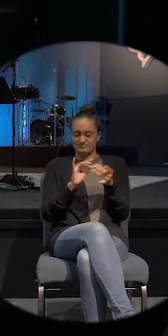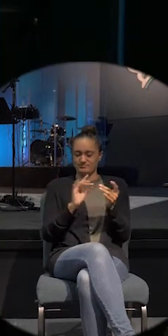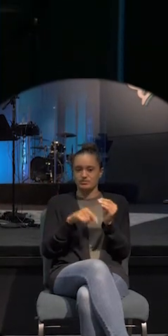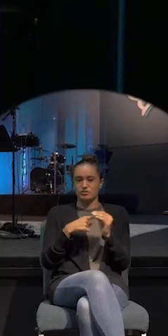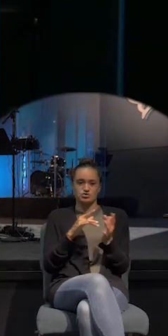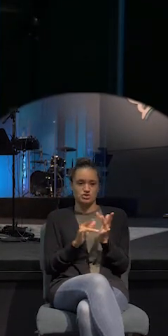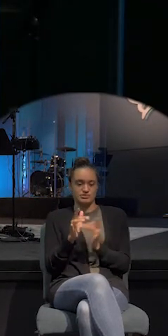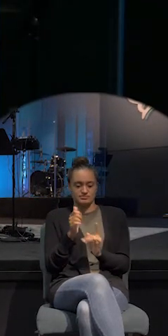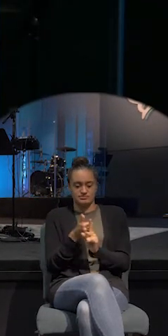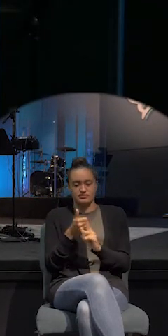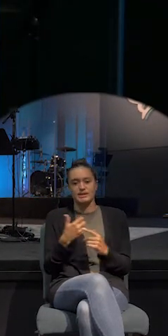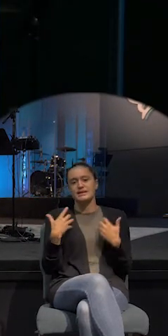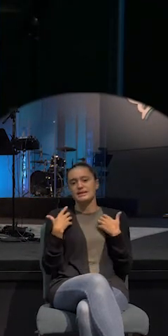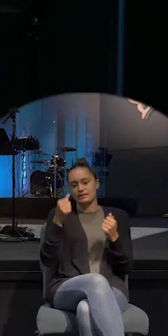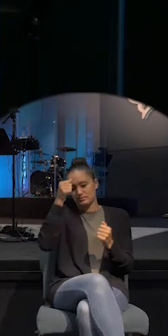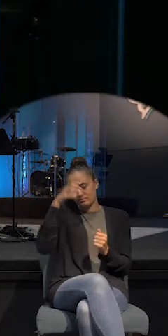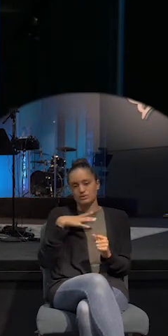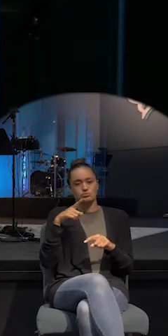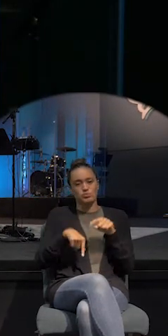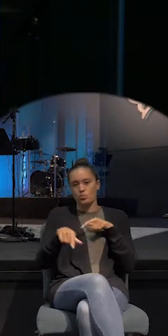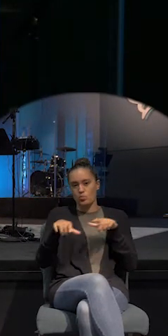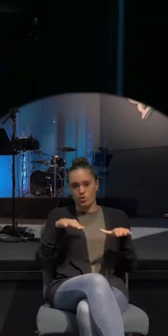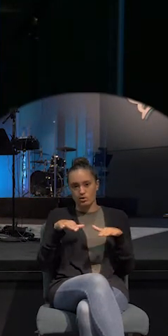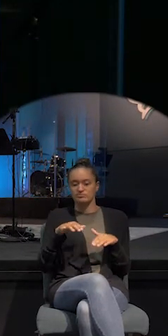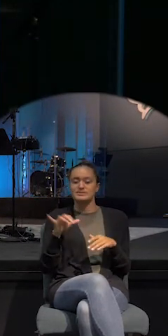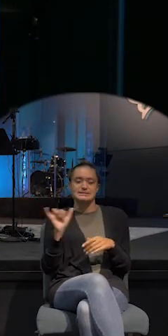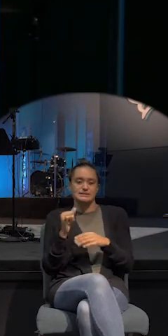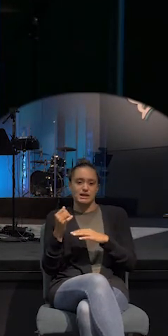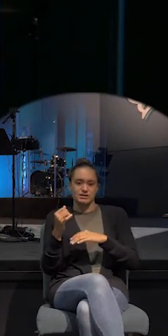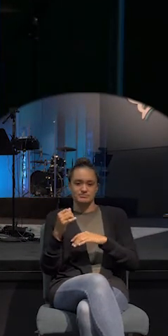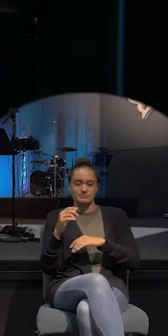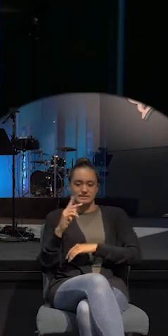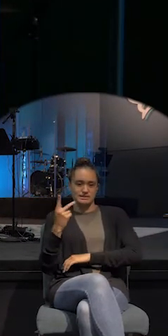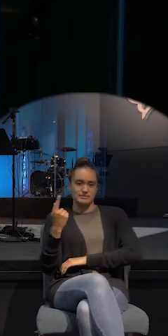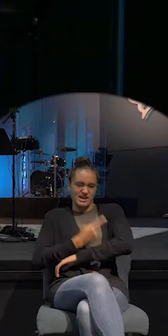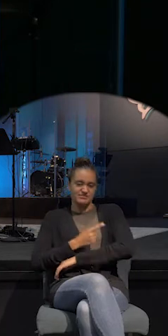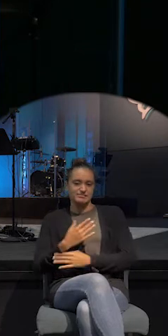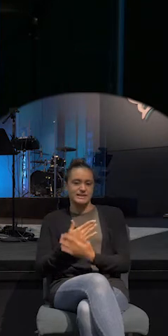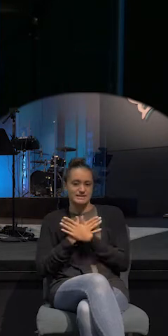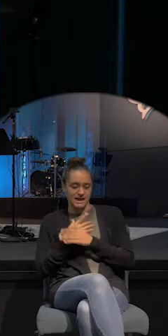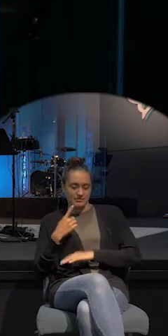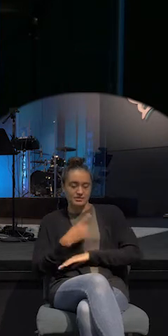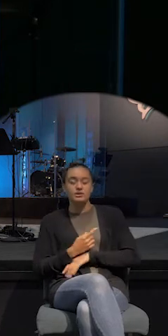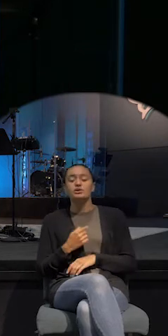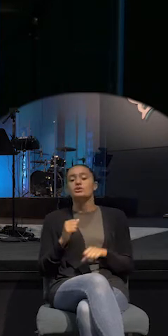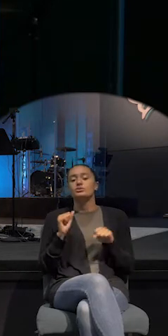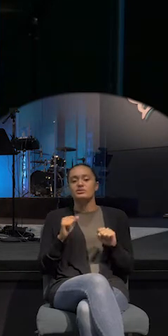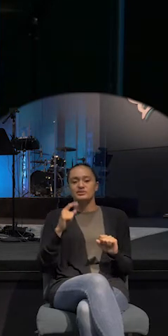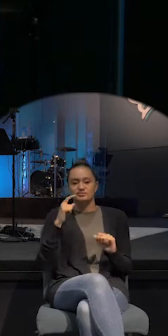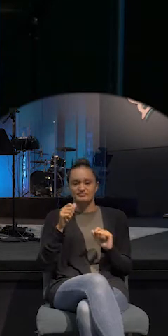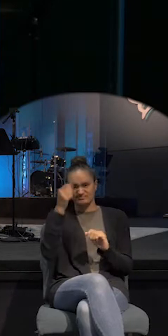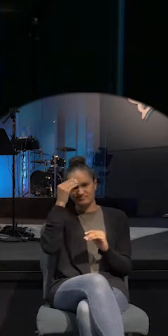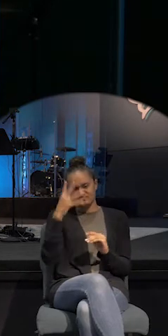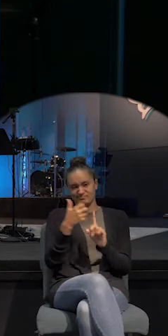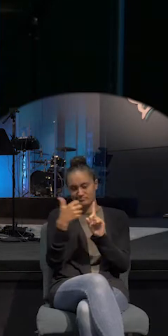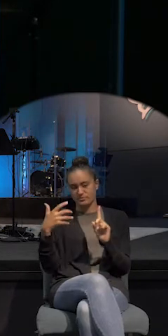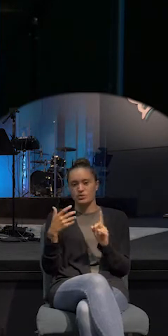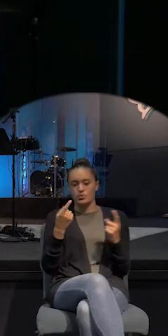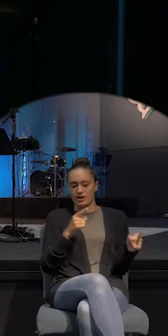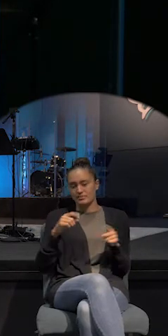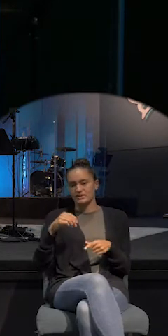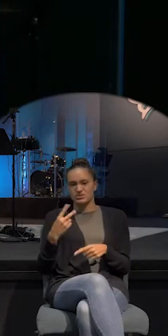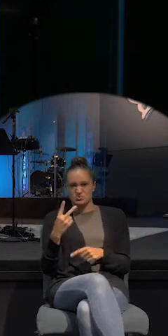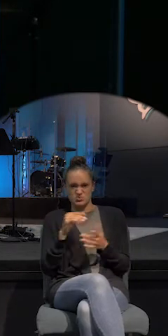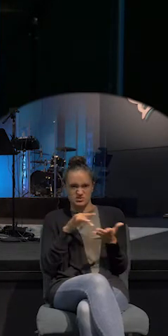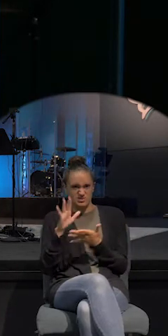again, on the Sabbath. So let me lay a context so that you can understand what's taking place here in these two studies we're going to have, because in